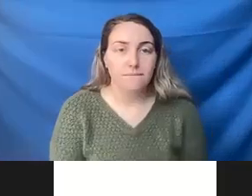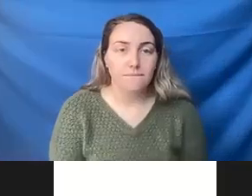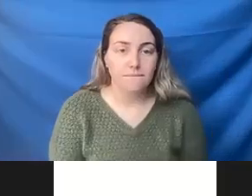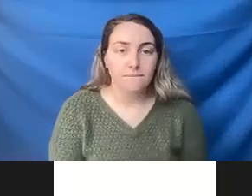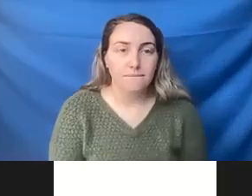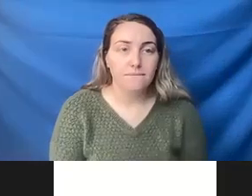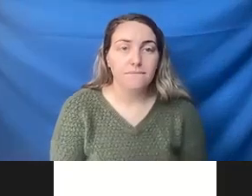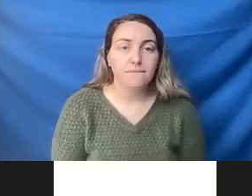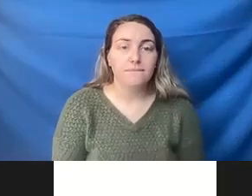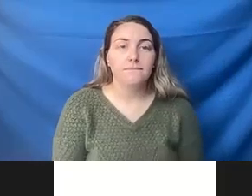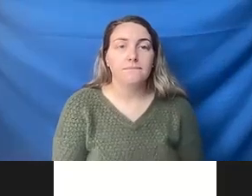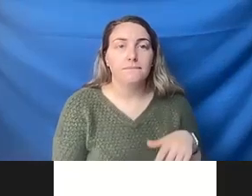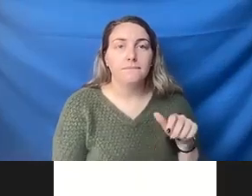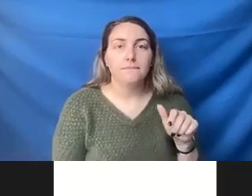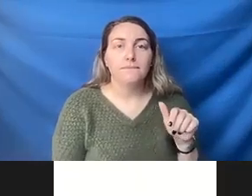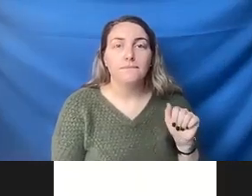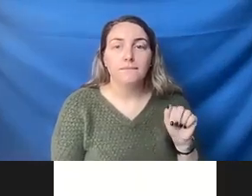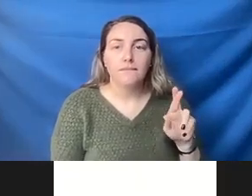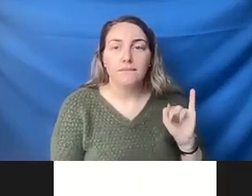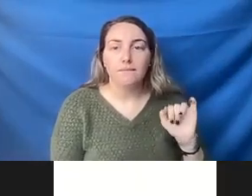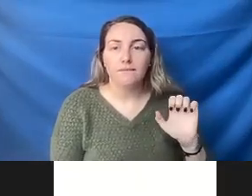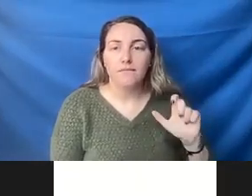So you can see this ballot.